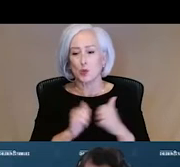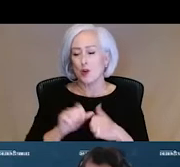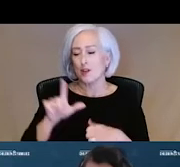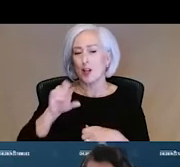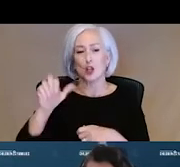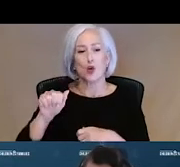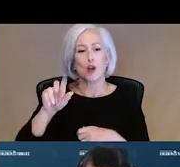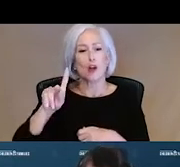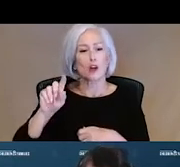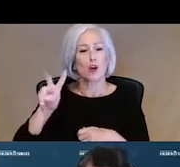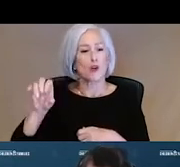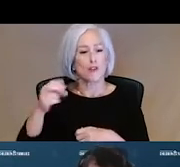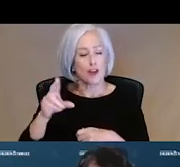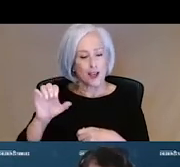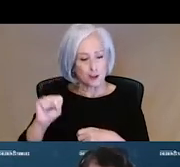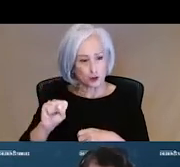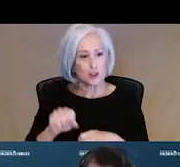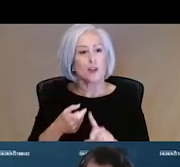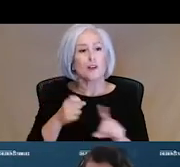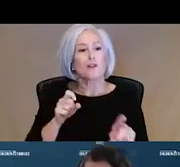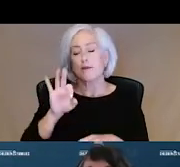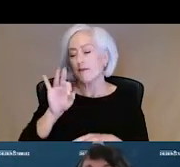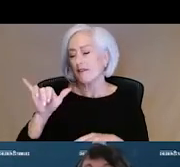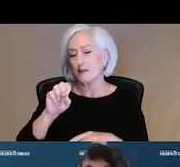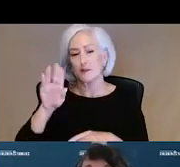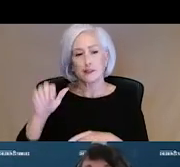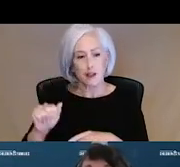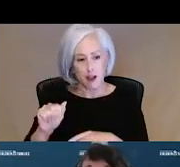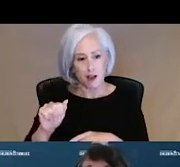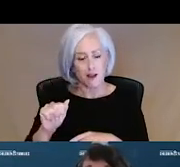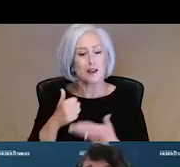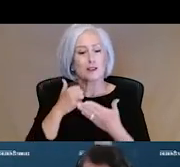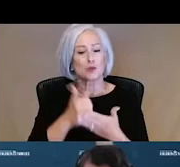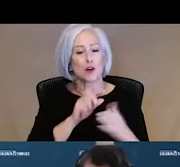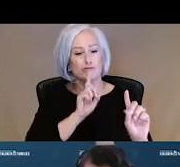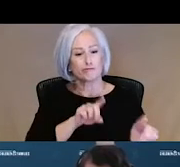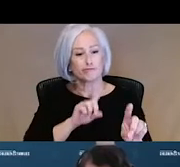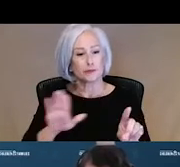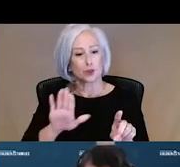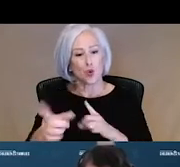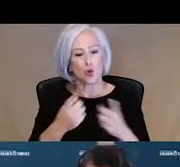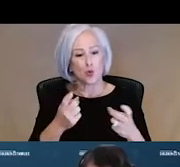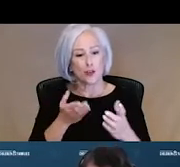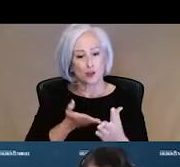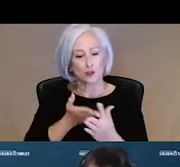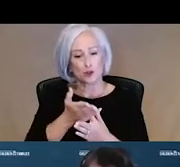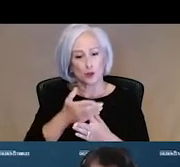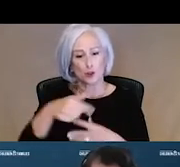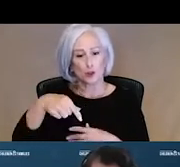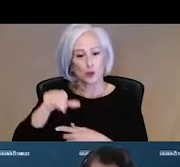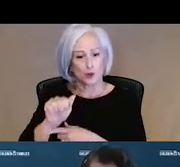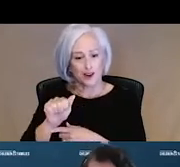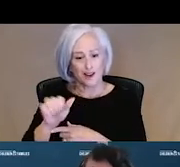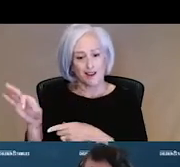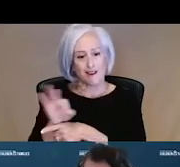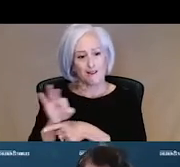with the FVPSA program officers and grants management specialists who are here to answer your questions in the Q&A function and who